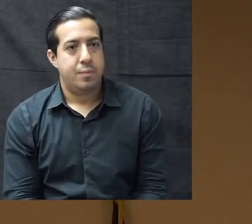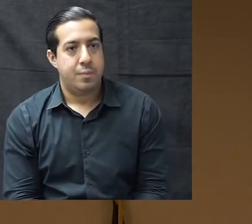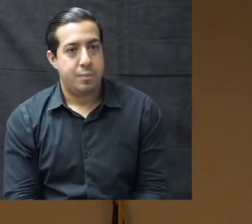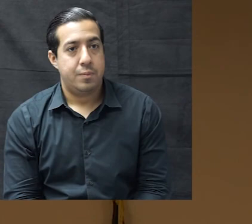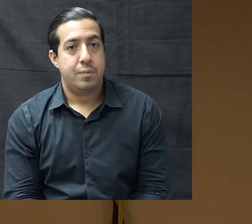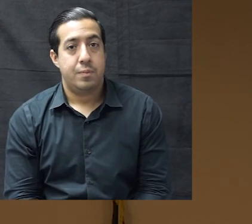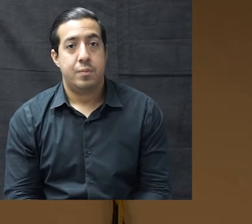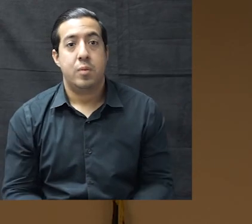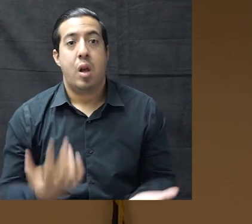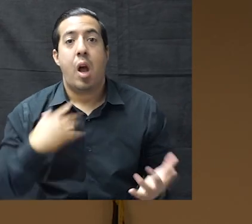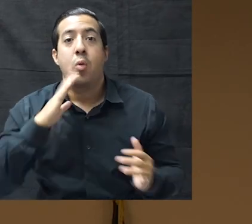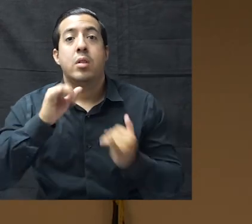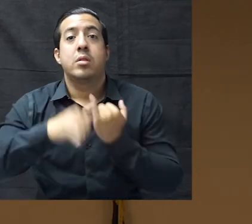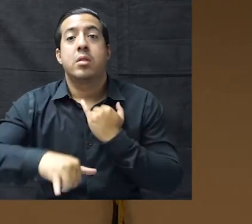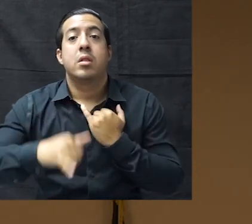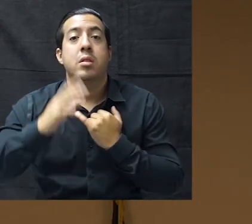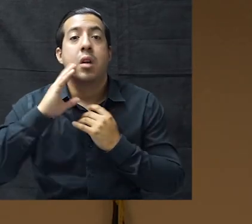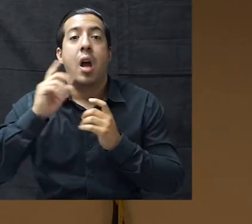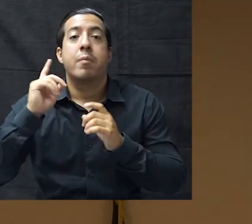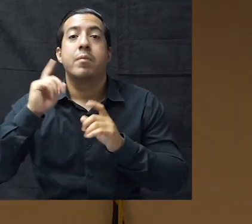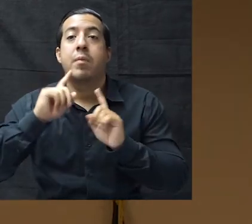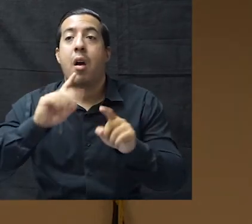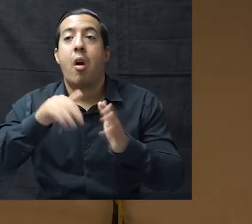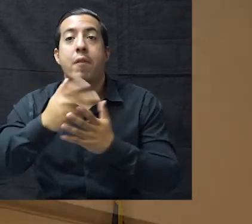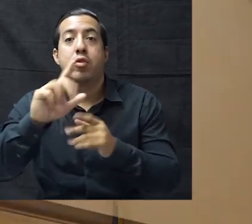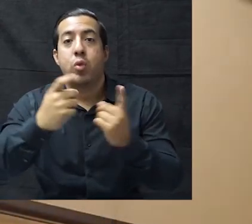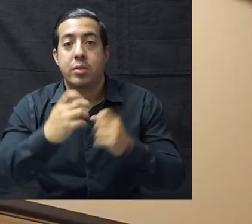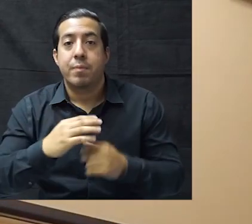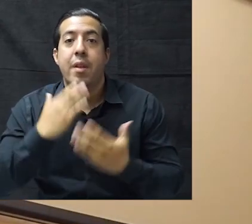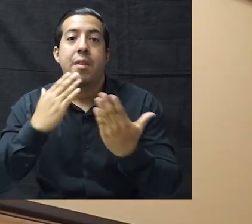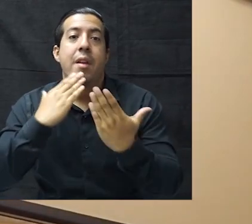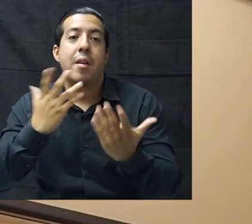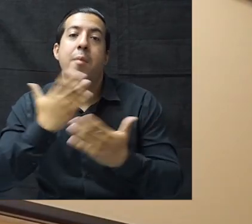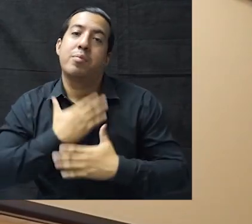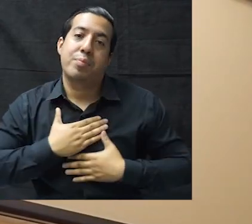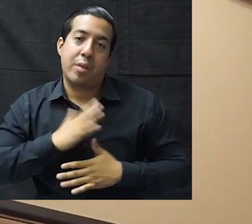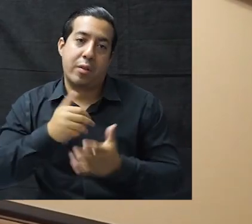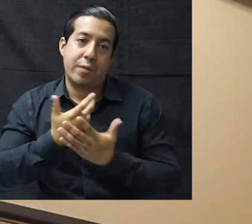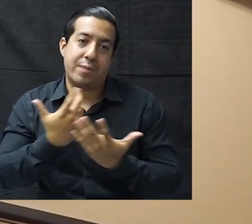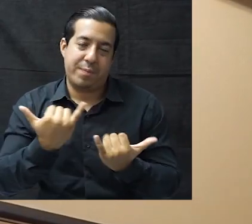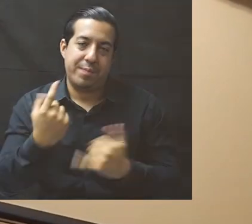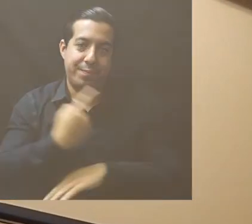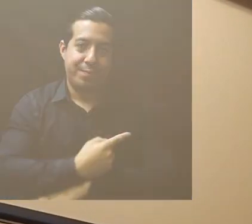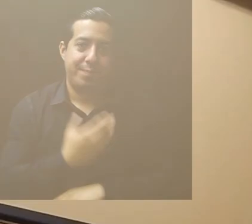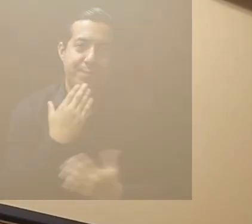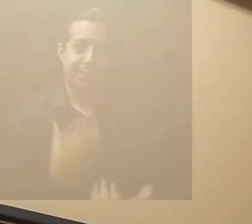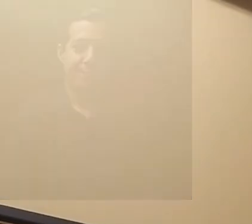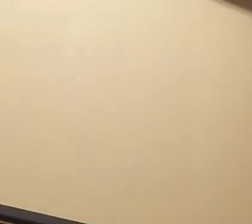All right. I'm happy to hang around and continue to answer questions, but thank you. I appreciate the attention.